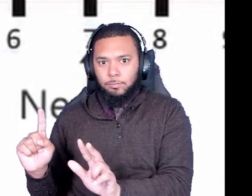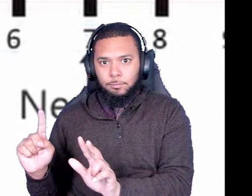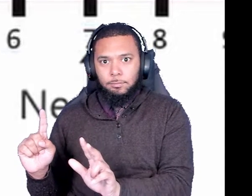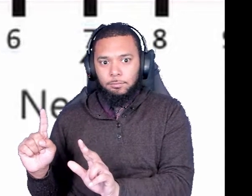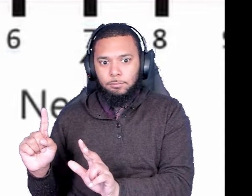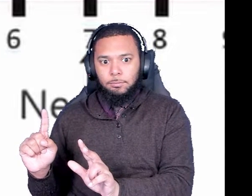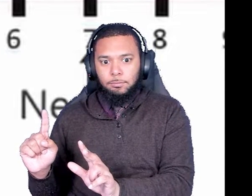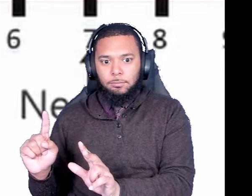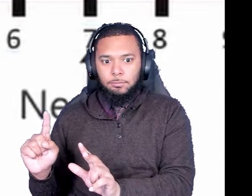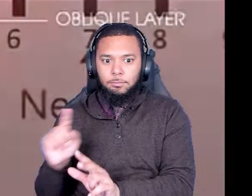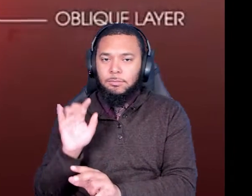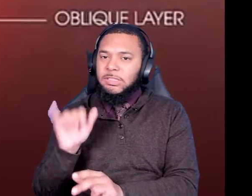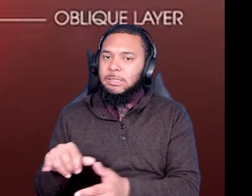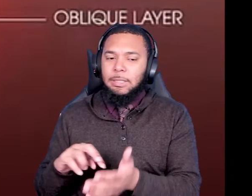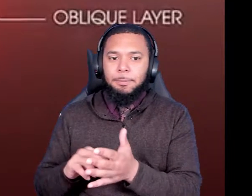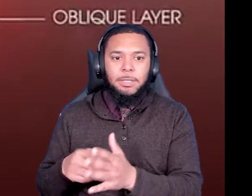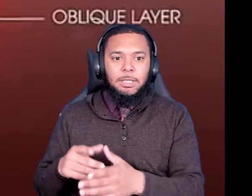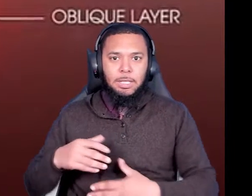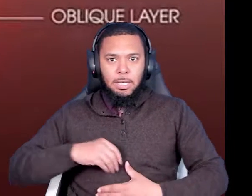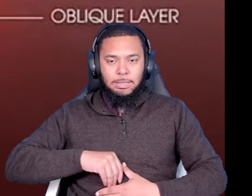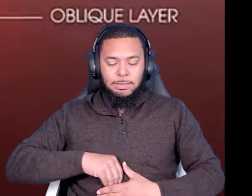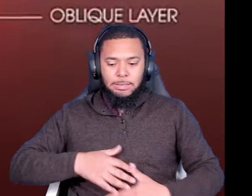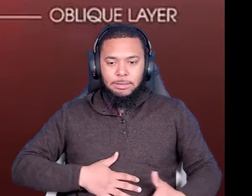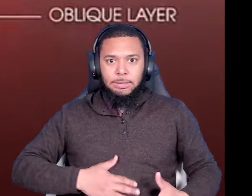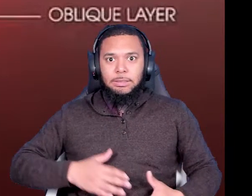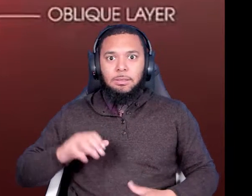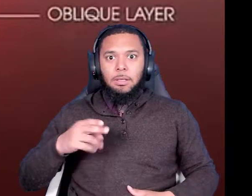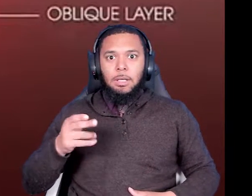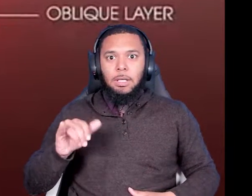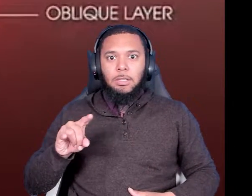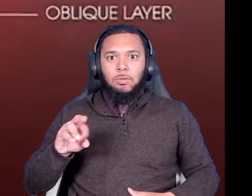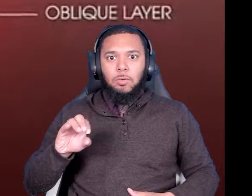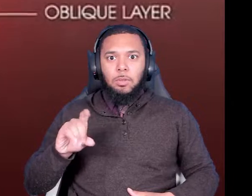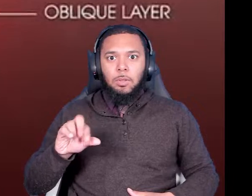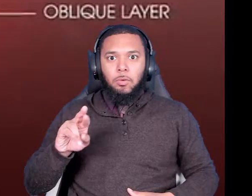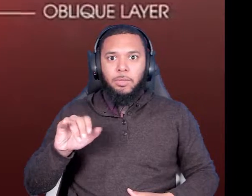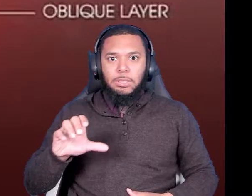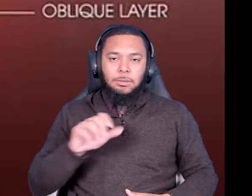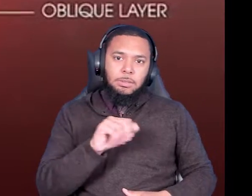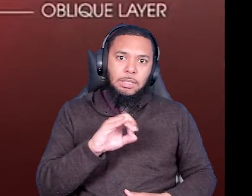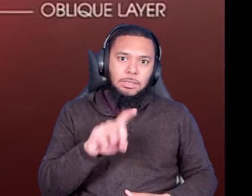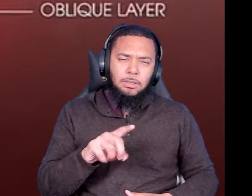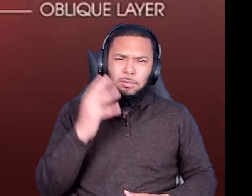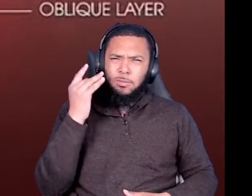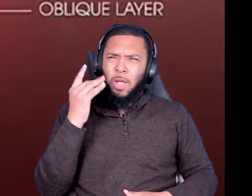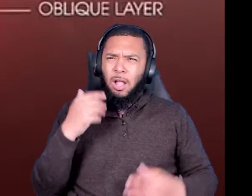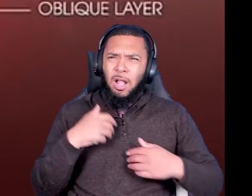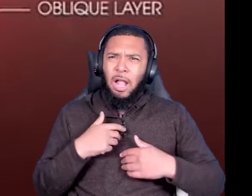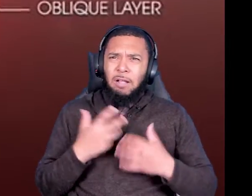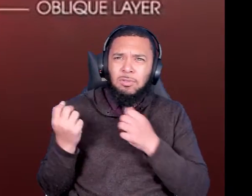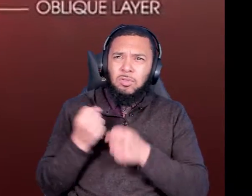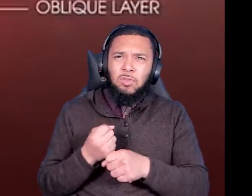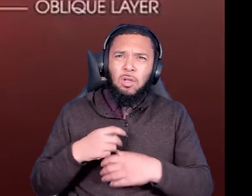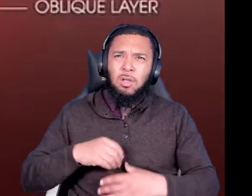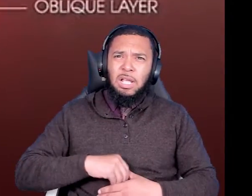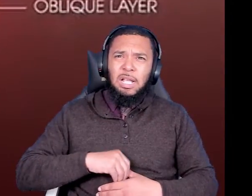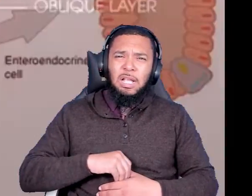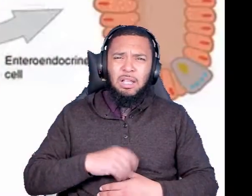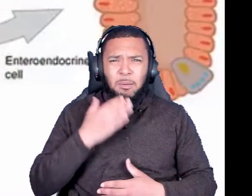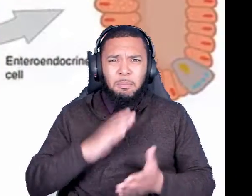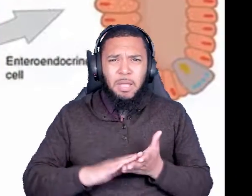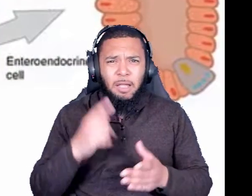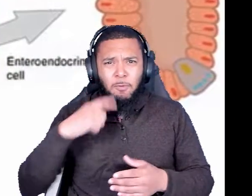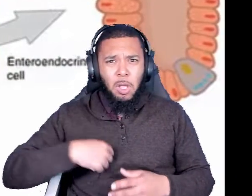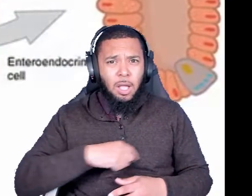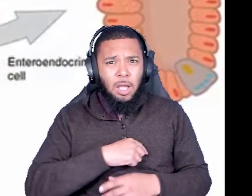Again, this is like hydrochloric acid in your stomach. Now, you say, well, why do we have such a strong acid in our stomach. Isn't that bad for us? Well,